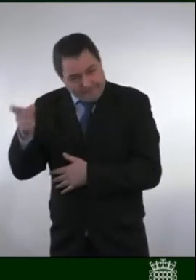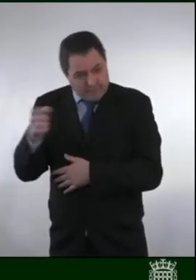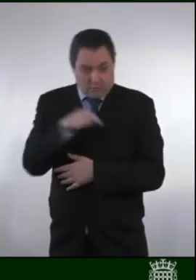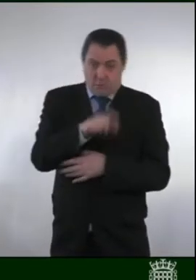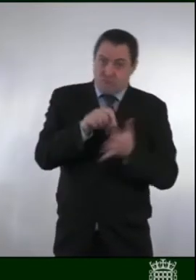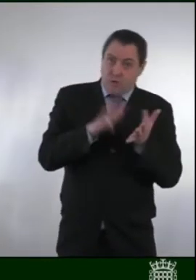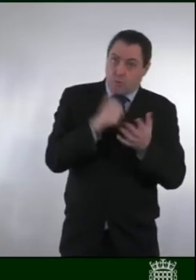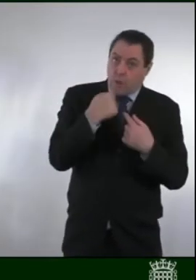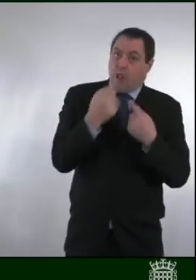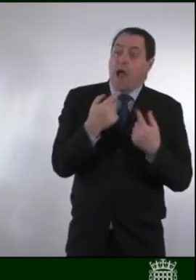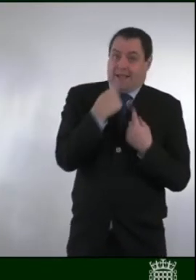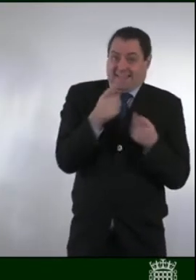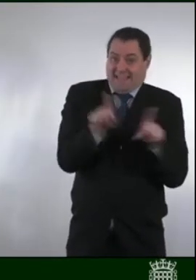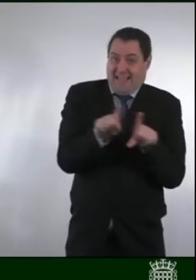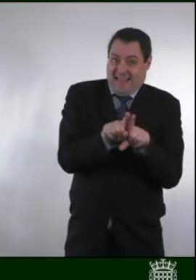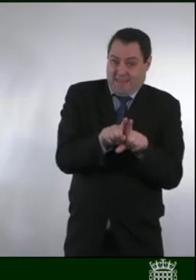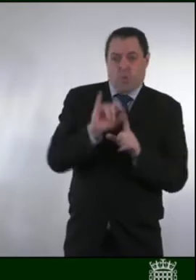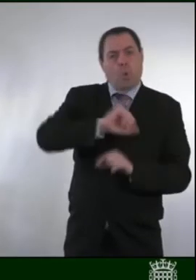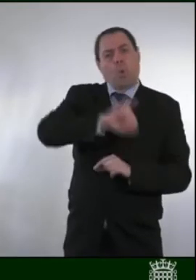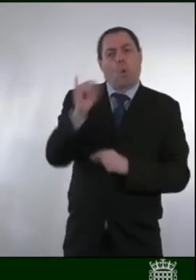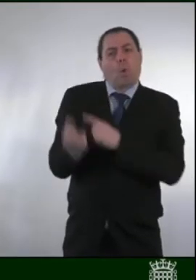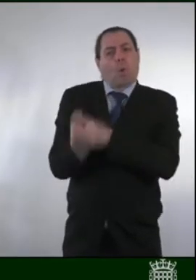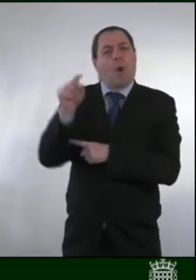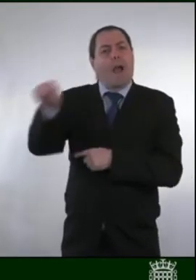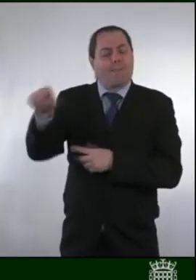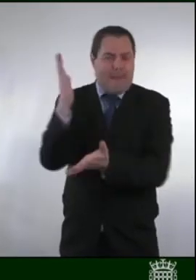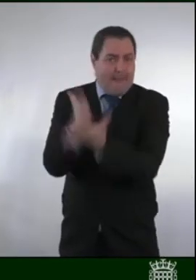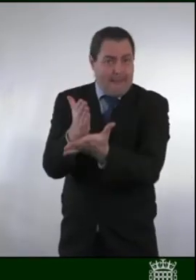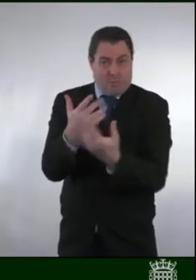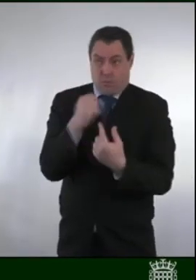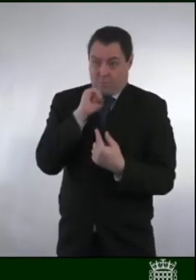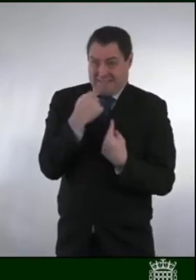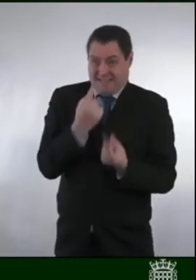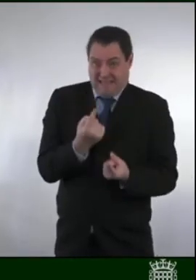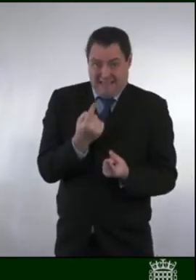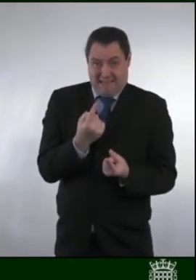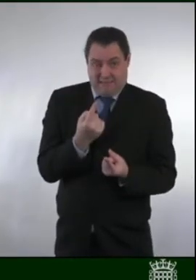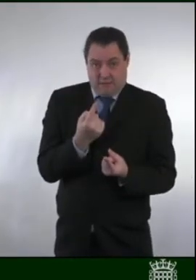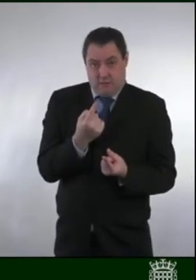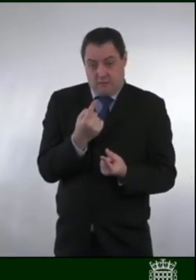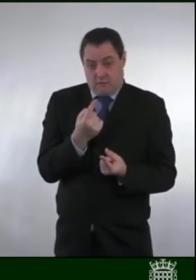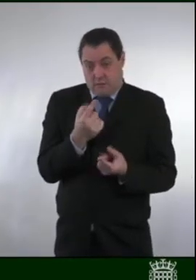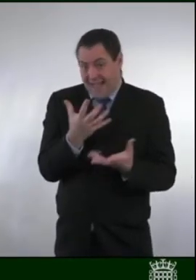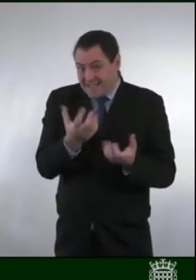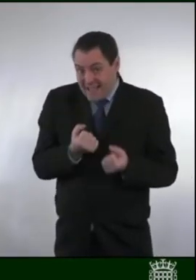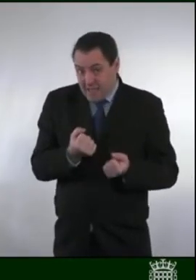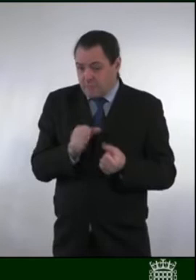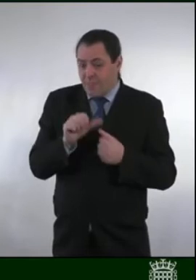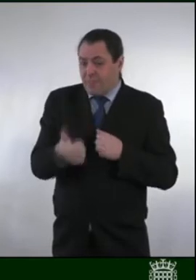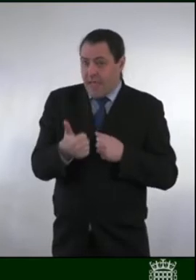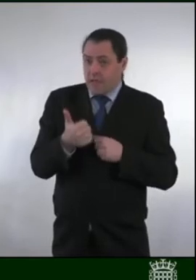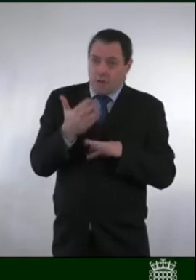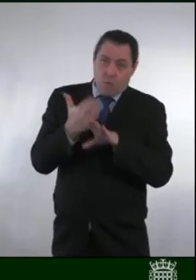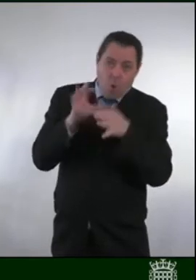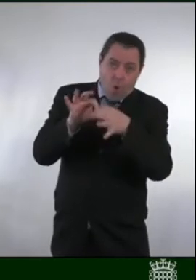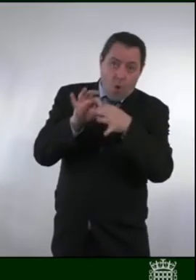being committed against the Uyghur population in China? If he is, will he urgently work with the new Biden